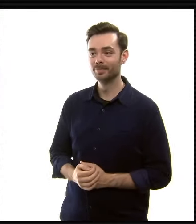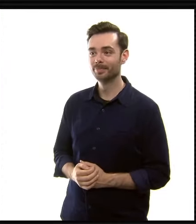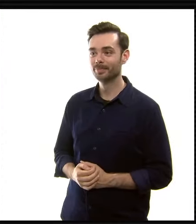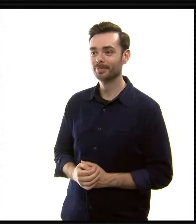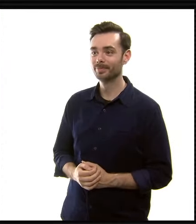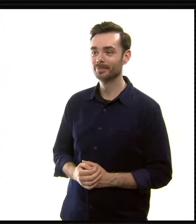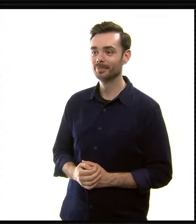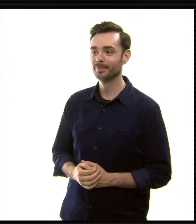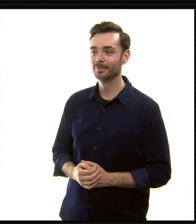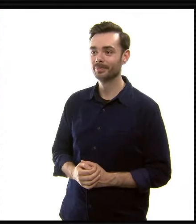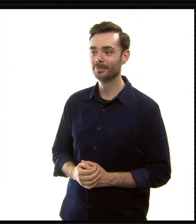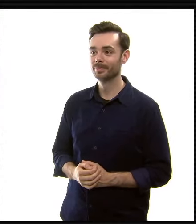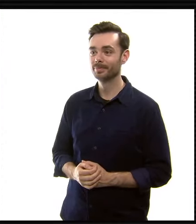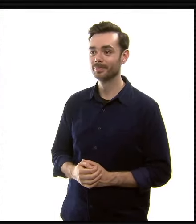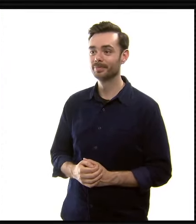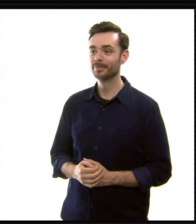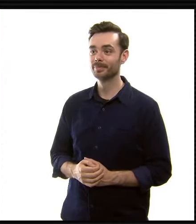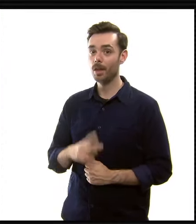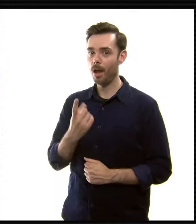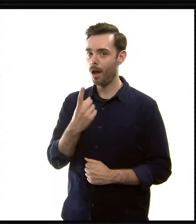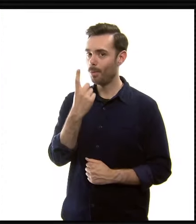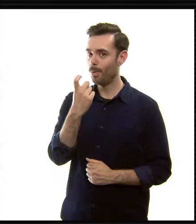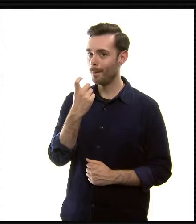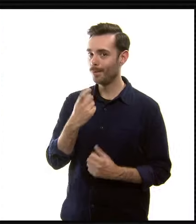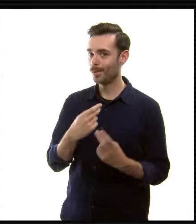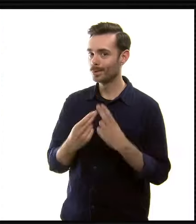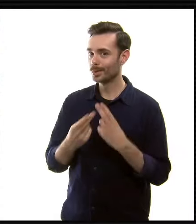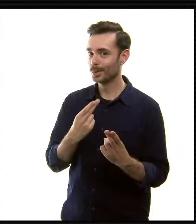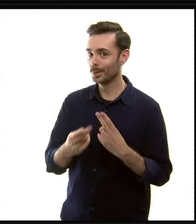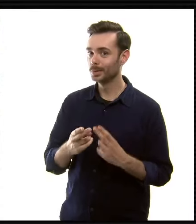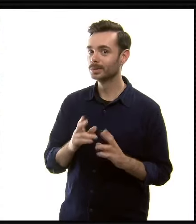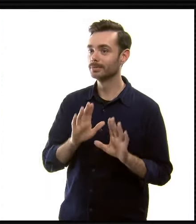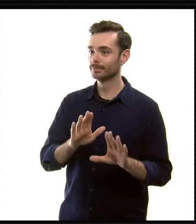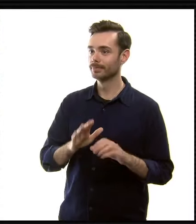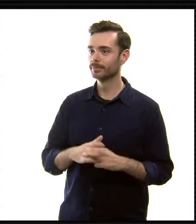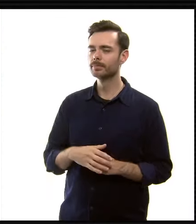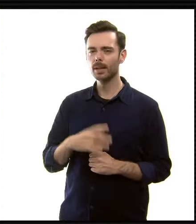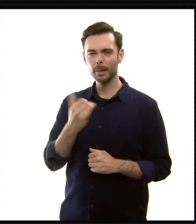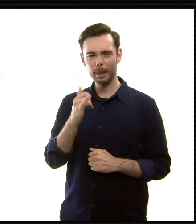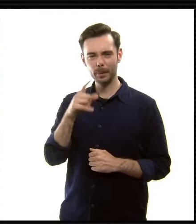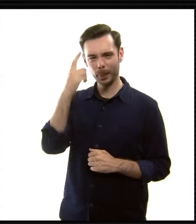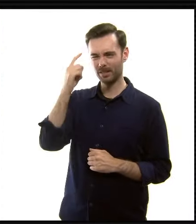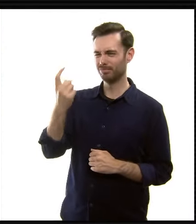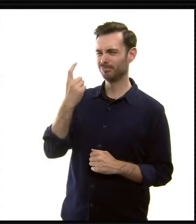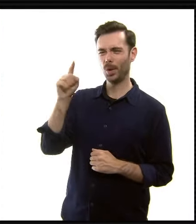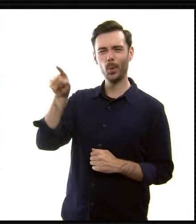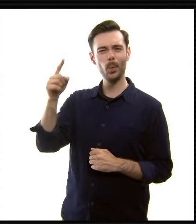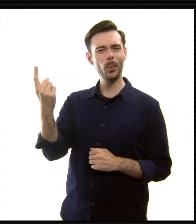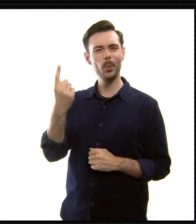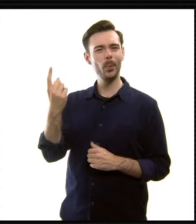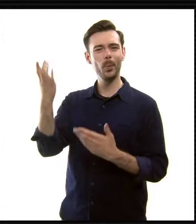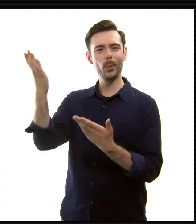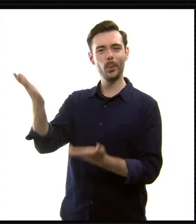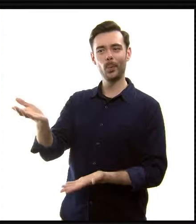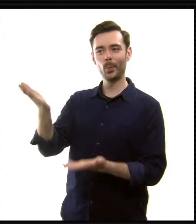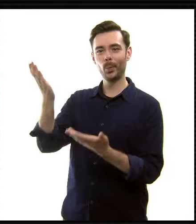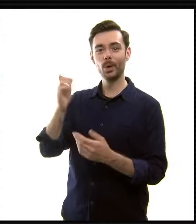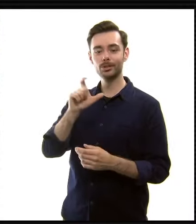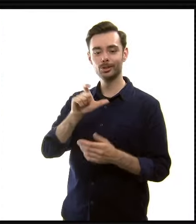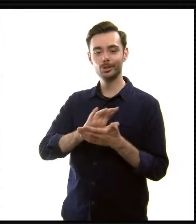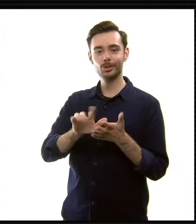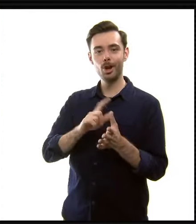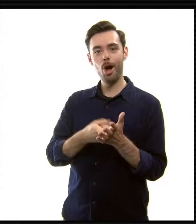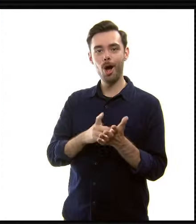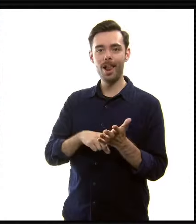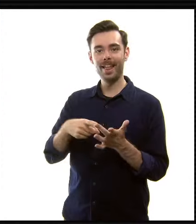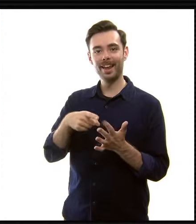another important piece of bricking news. Now, you may be wondering who this little guy is. It's my boy Charlie. Now, he isn't just attempting to end